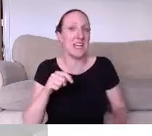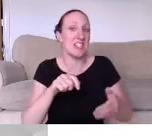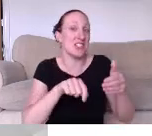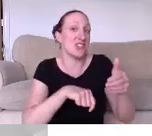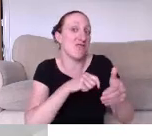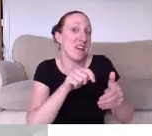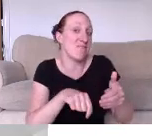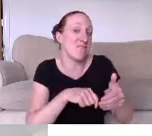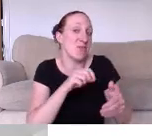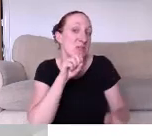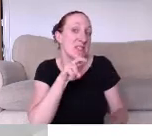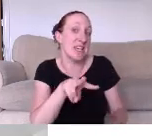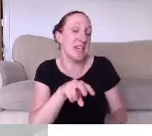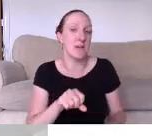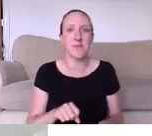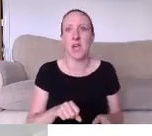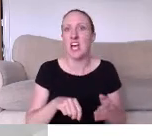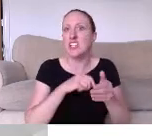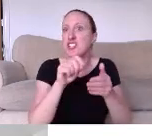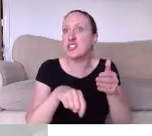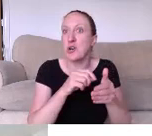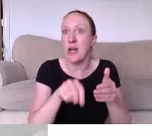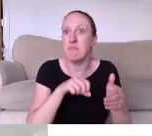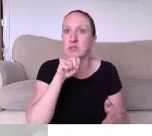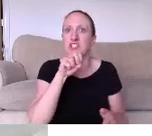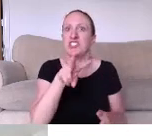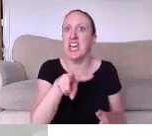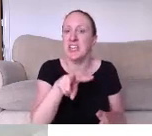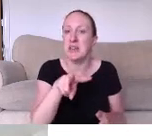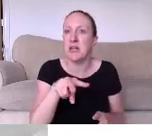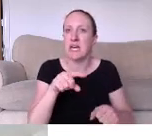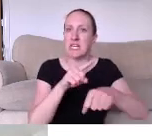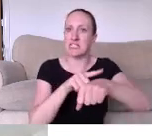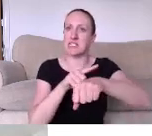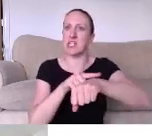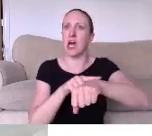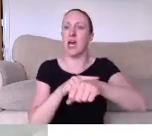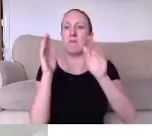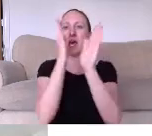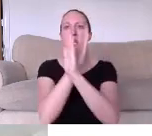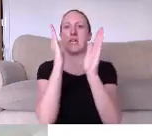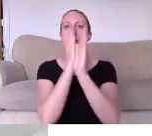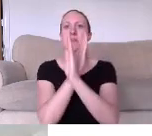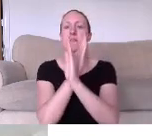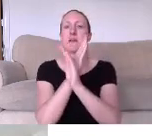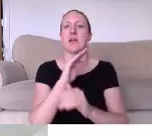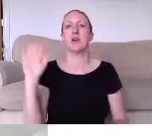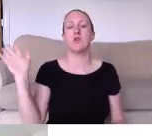food is scrambled snake." "Scrambled snake? It's time I